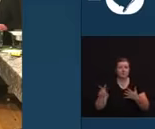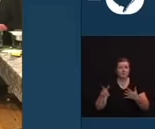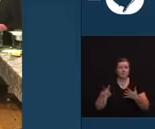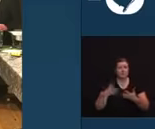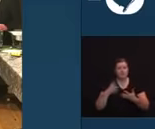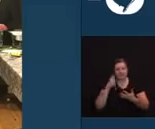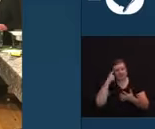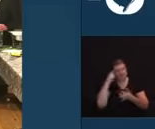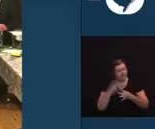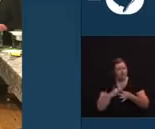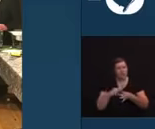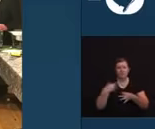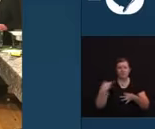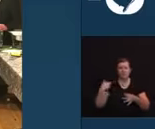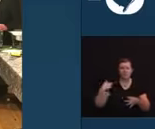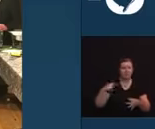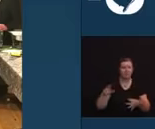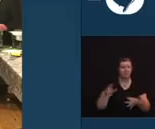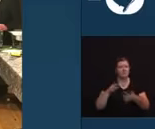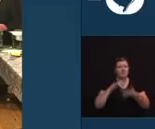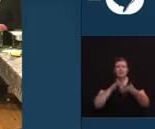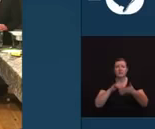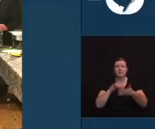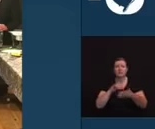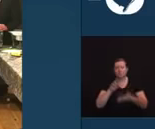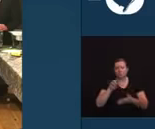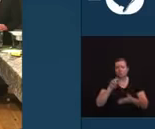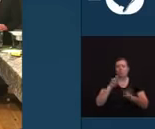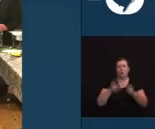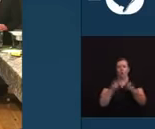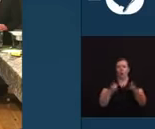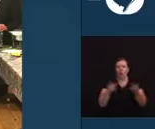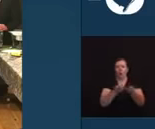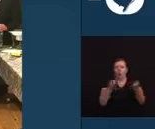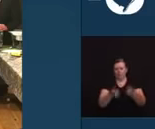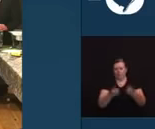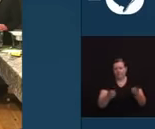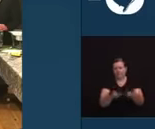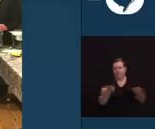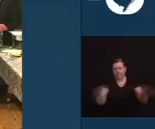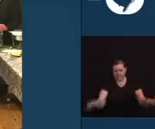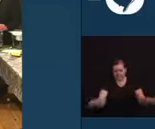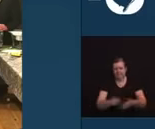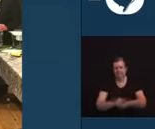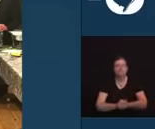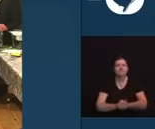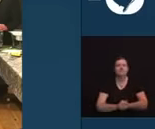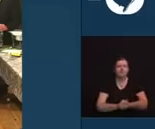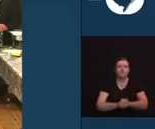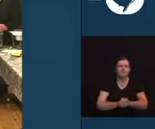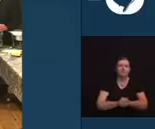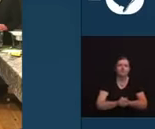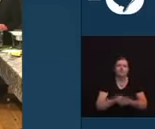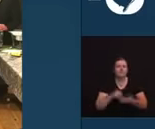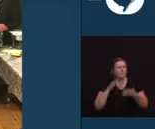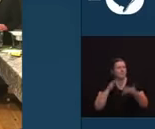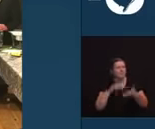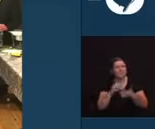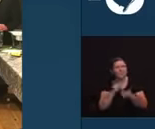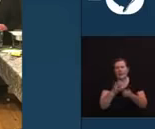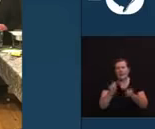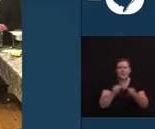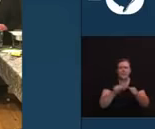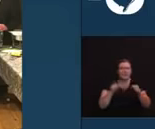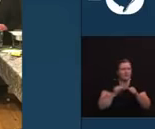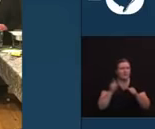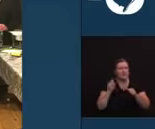this, he selflessly supported families in need whenever and wherever he could. And the community responded to his